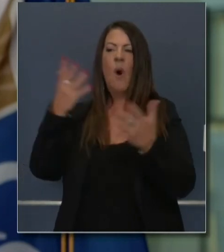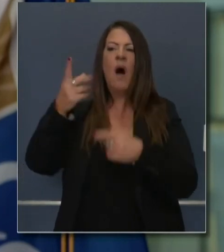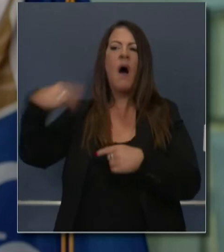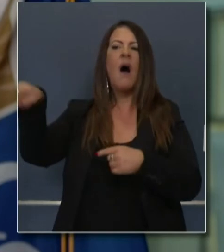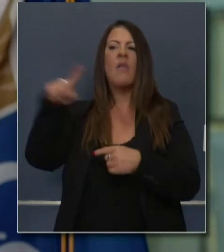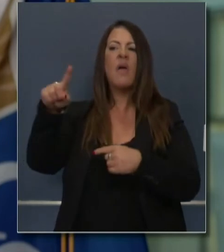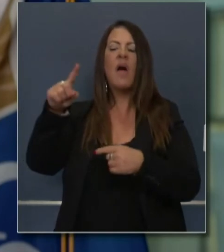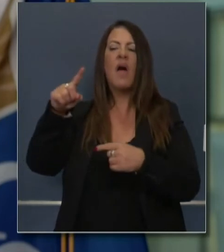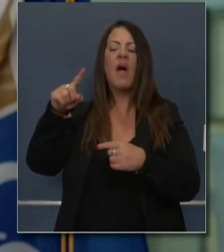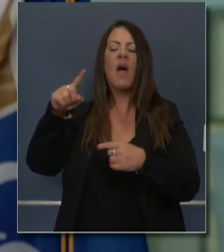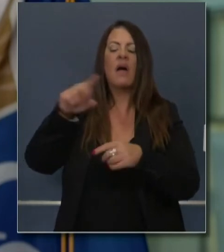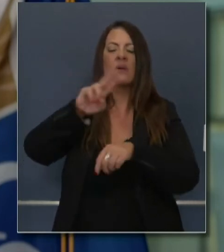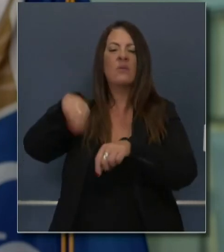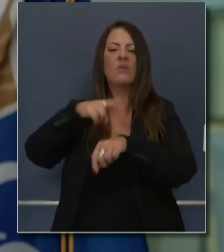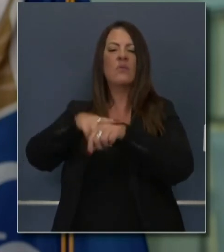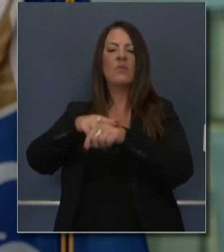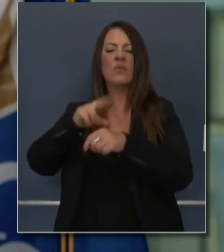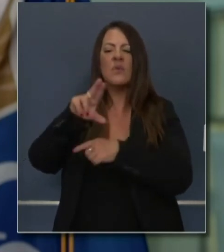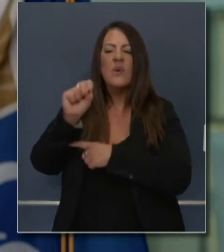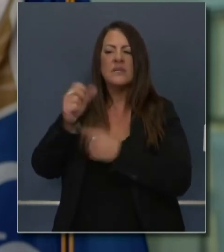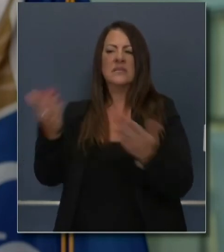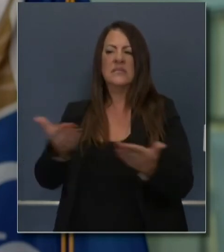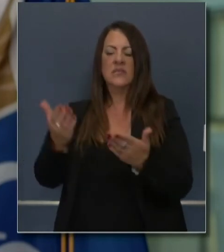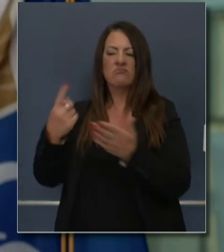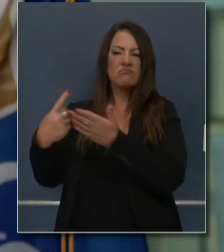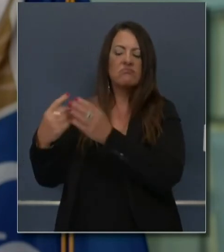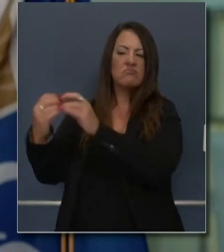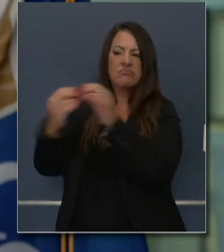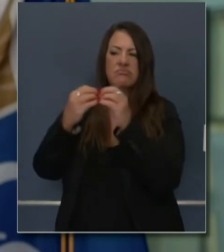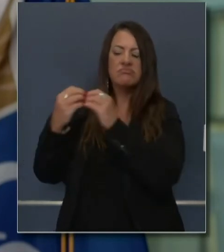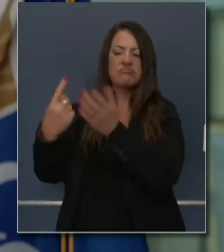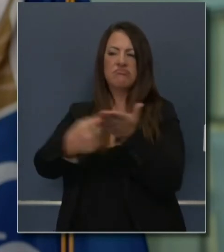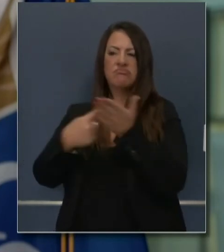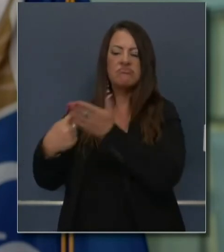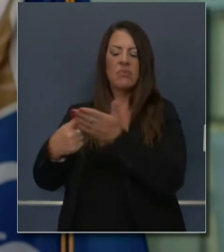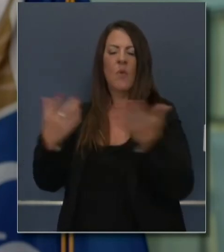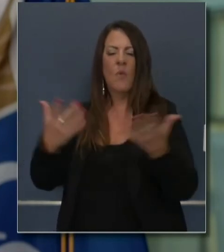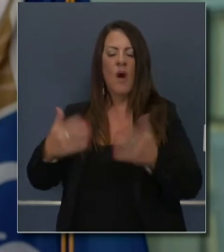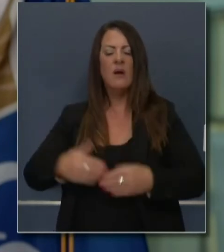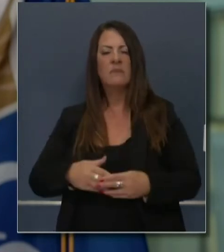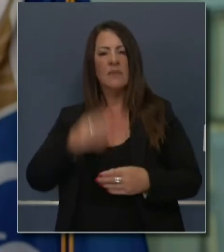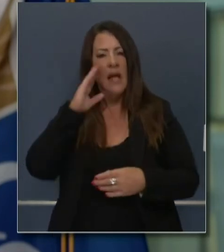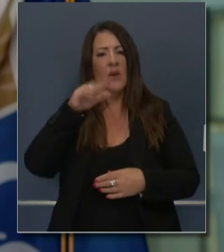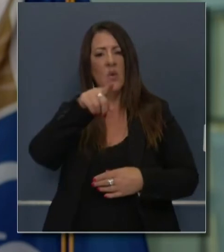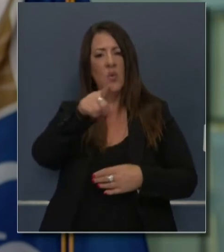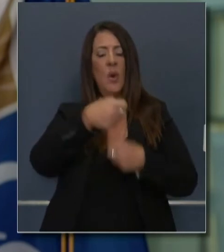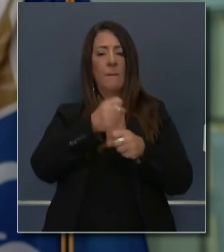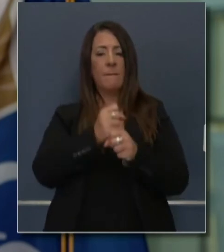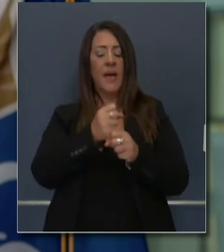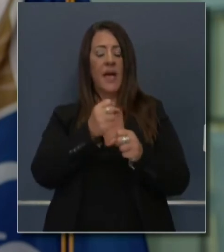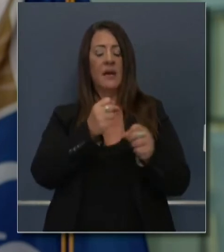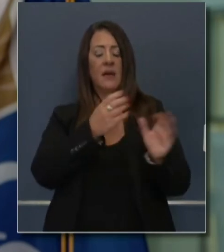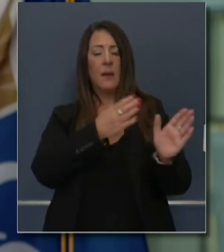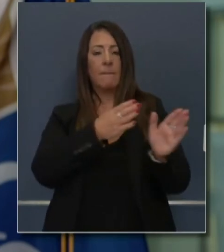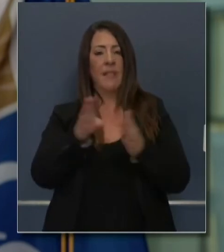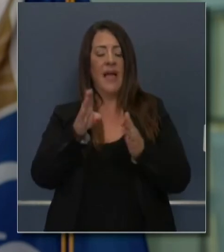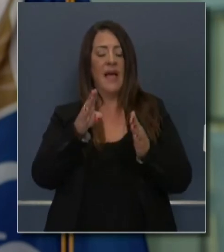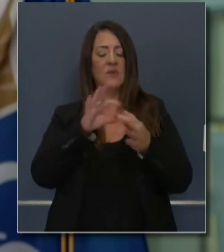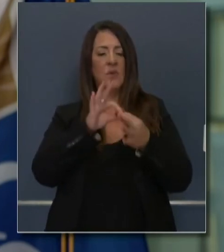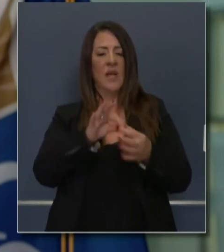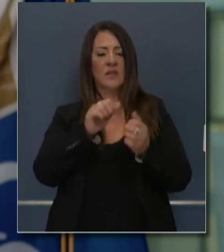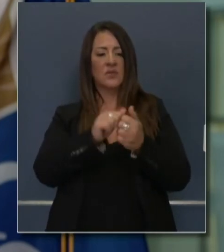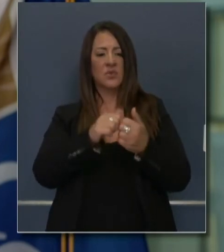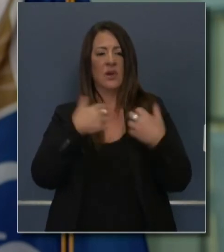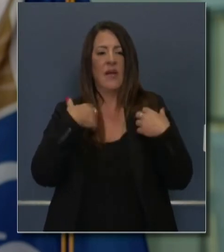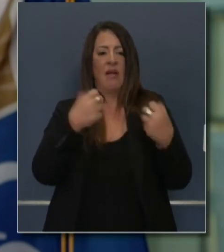And I'd be interested to hear your thoughts, especially because the state is making lots of big healthcare plans regardless of COVID-19